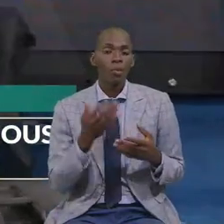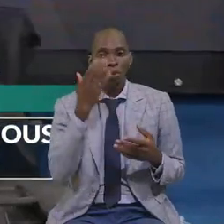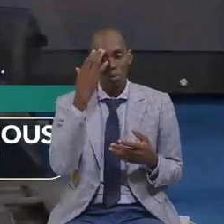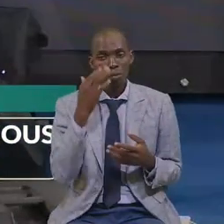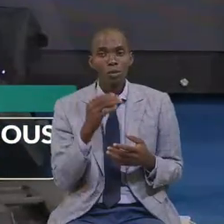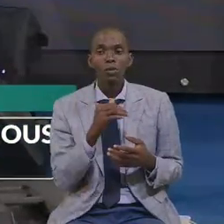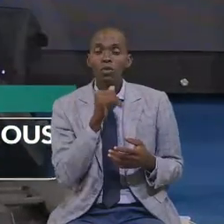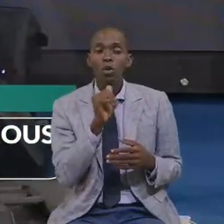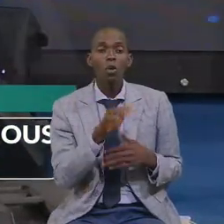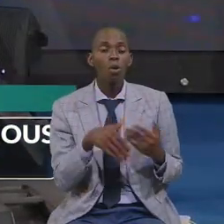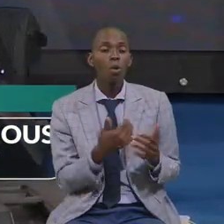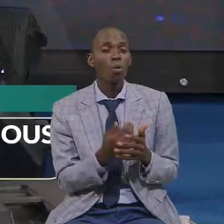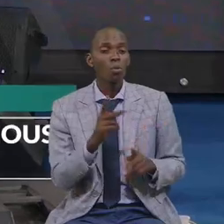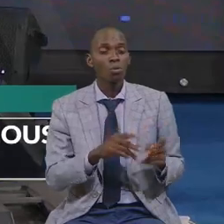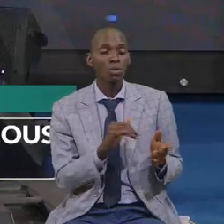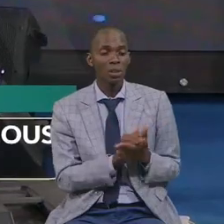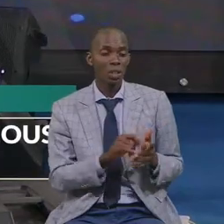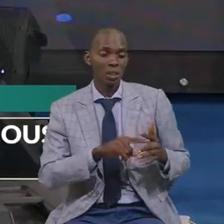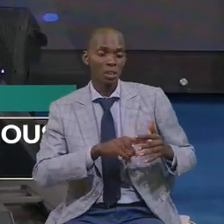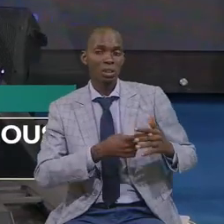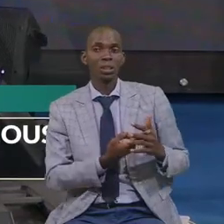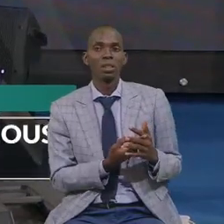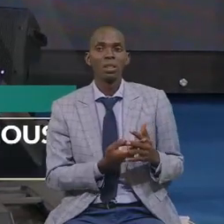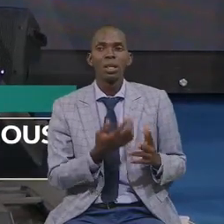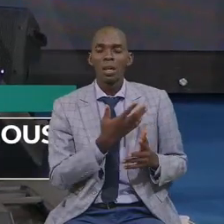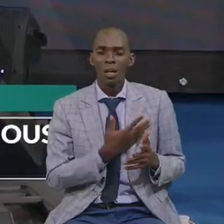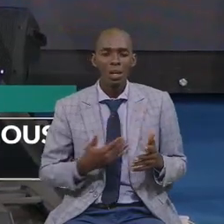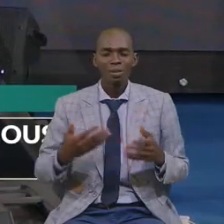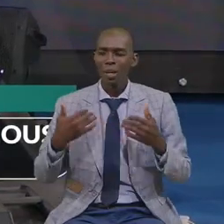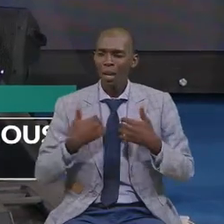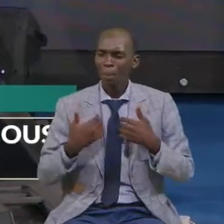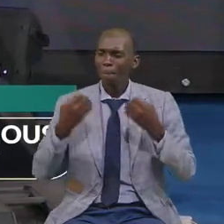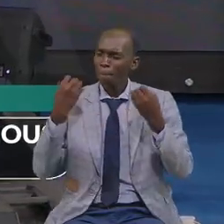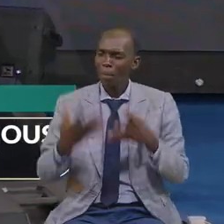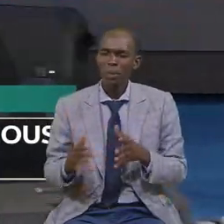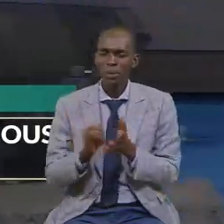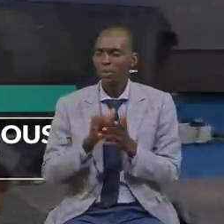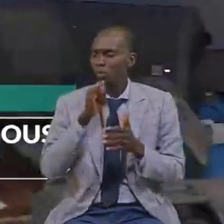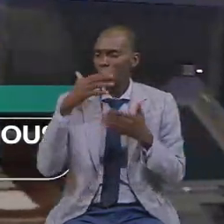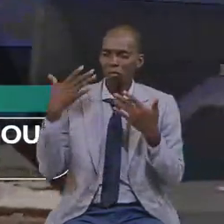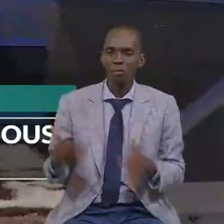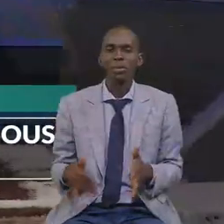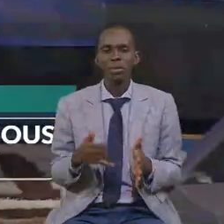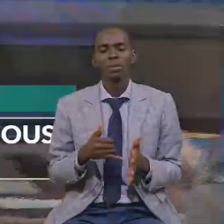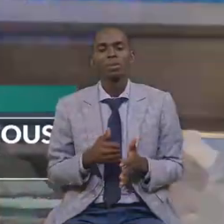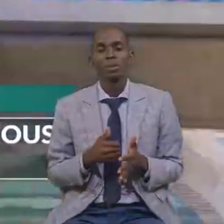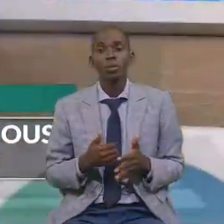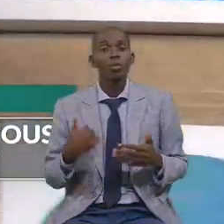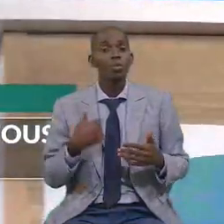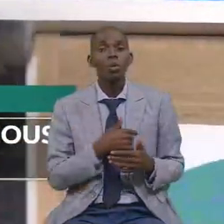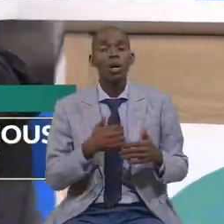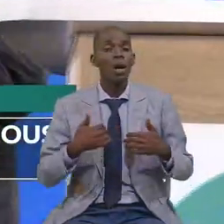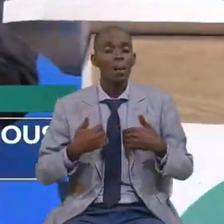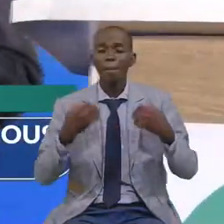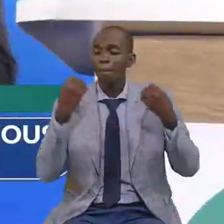start and they have a lot of unfinished projects. They have a lot of unfinished